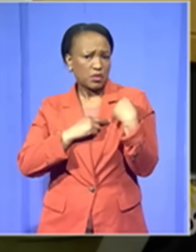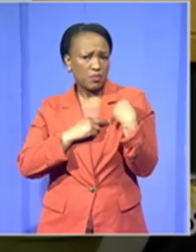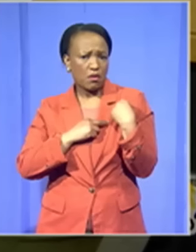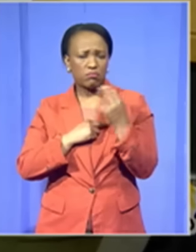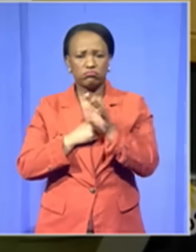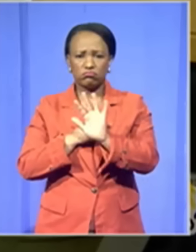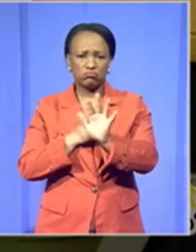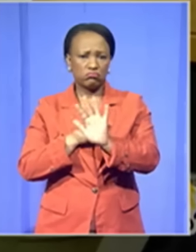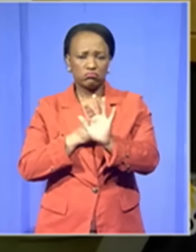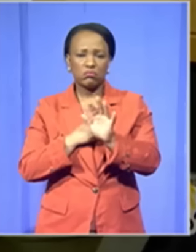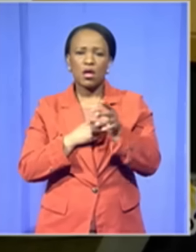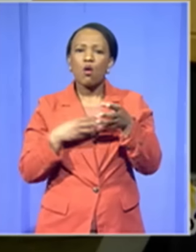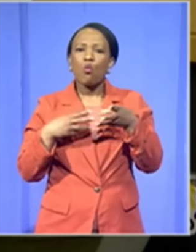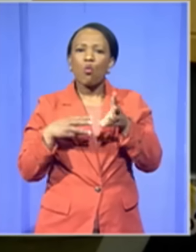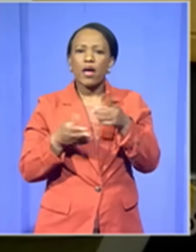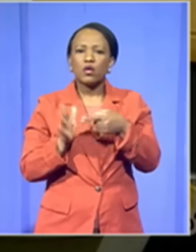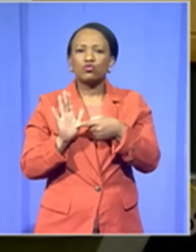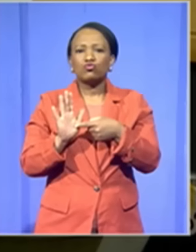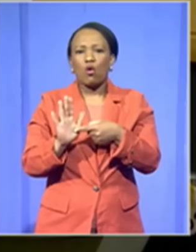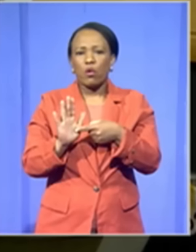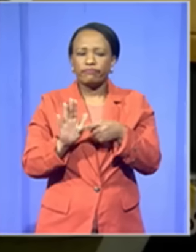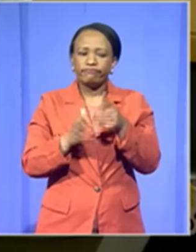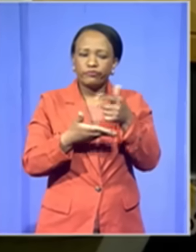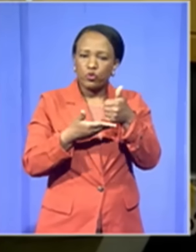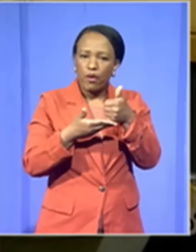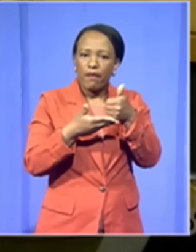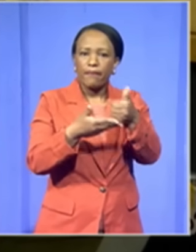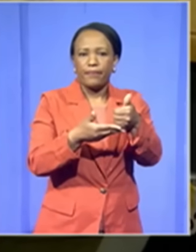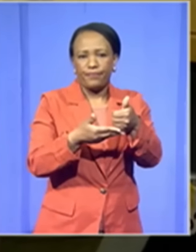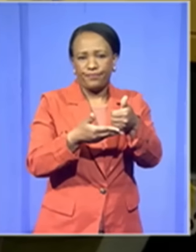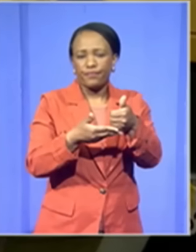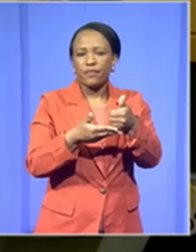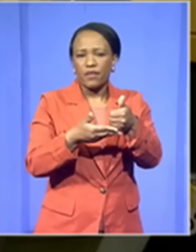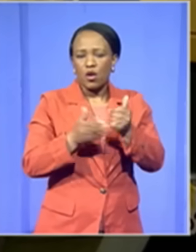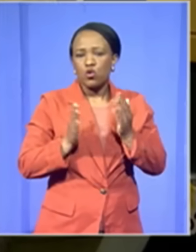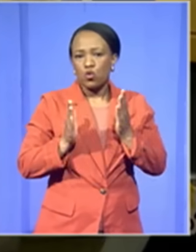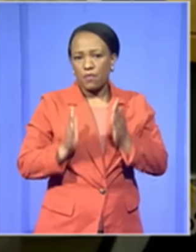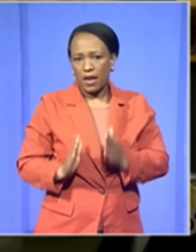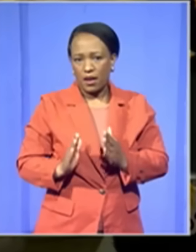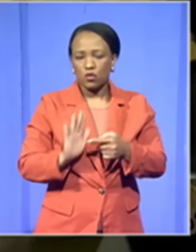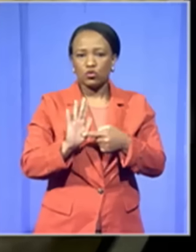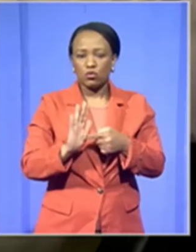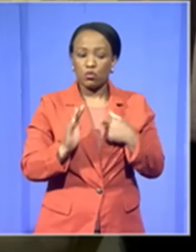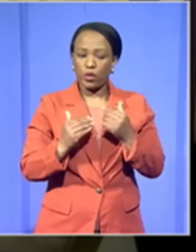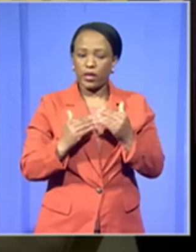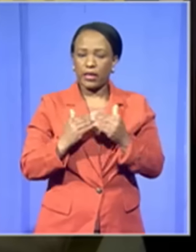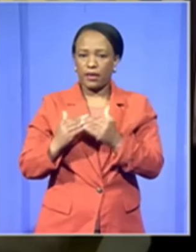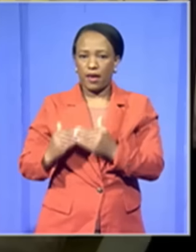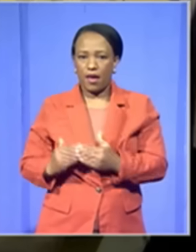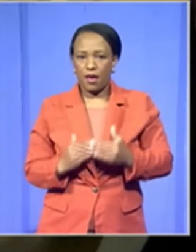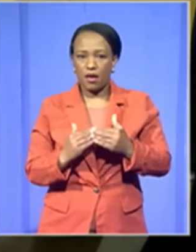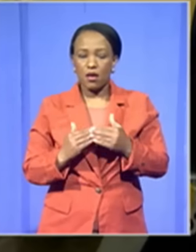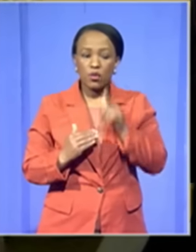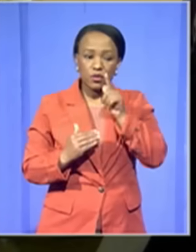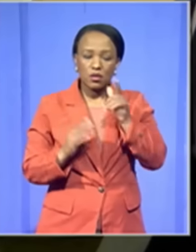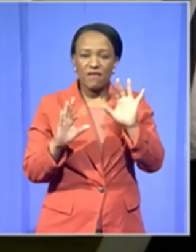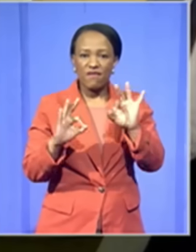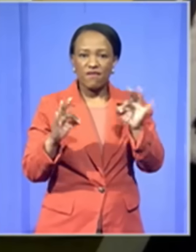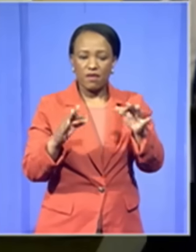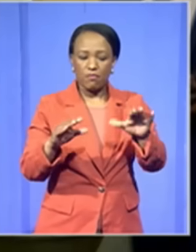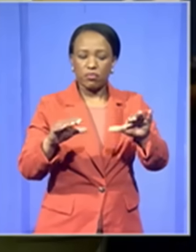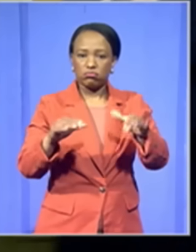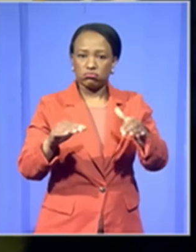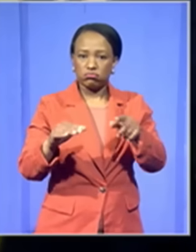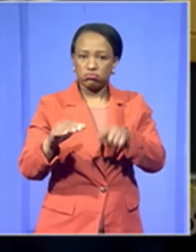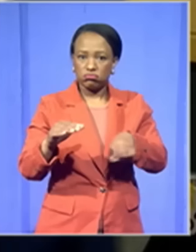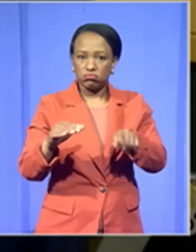program of Ubuntu from us. Engine behind the nation, Santaco cares. Re re go ba leloko re tla